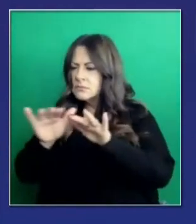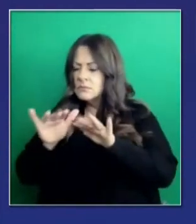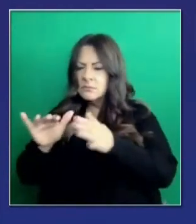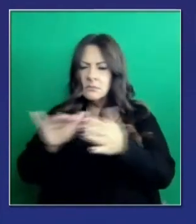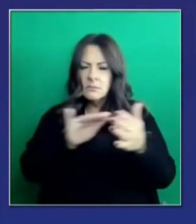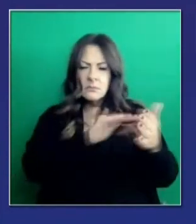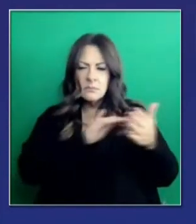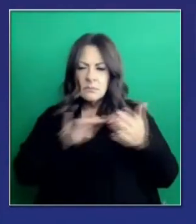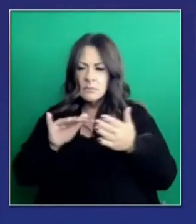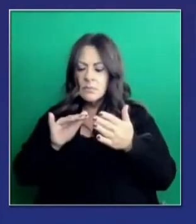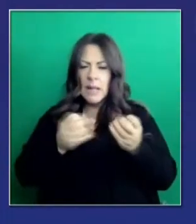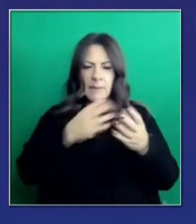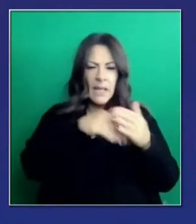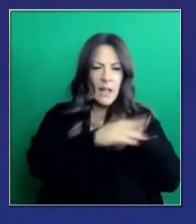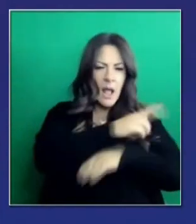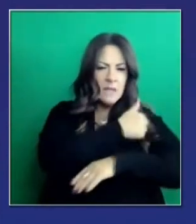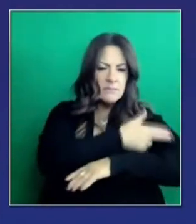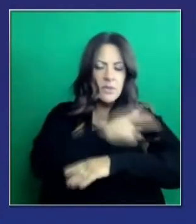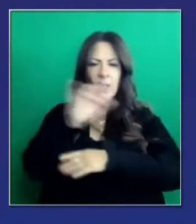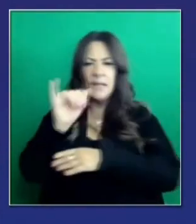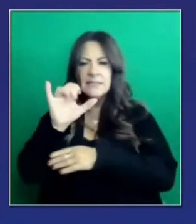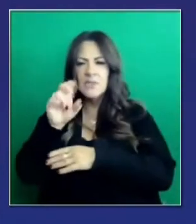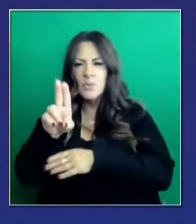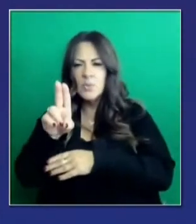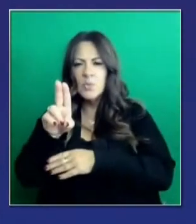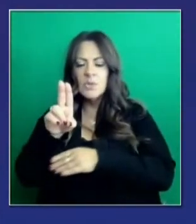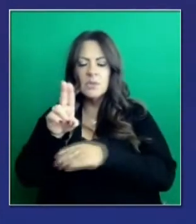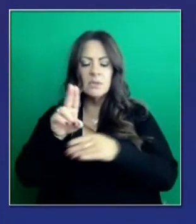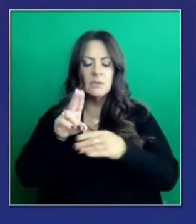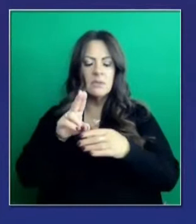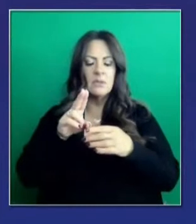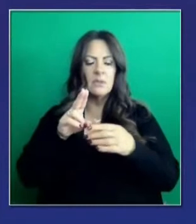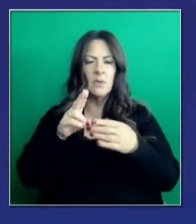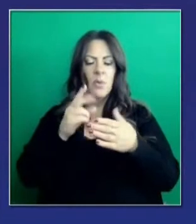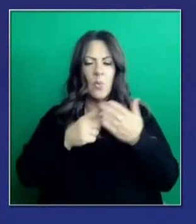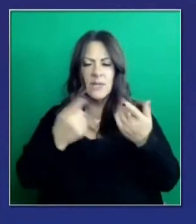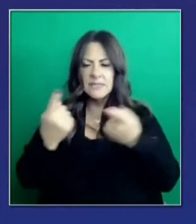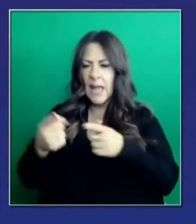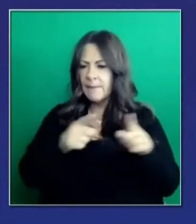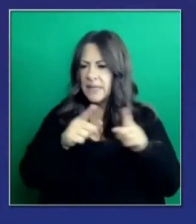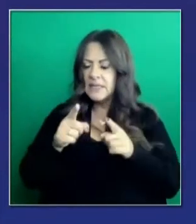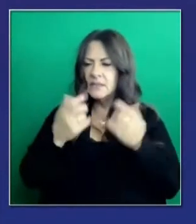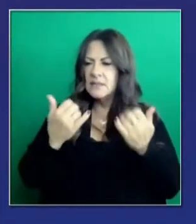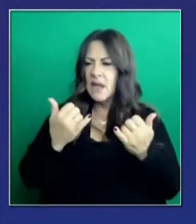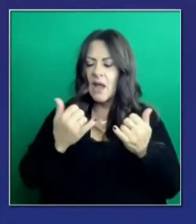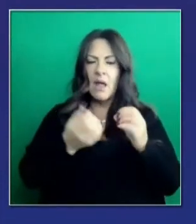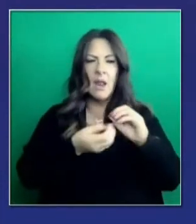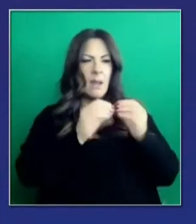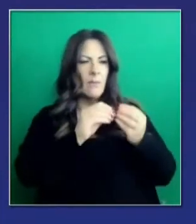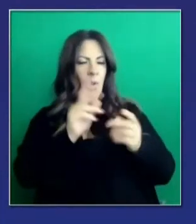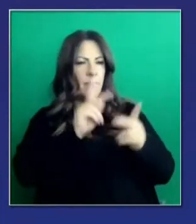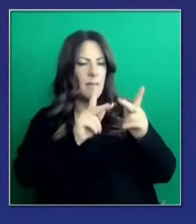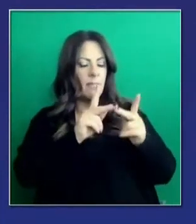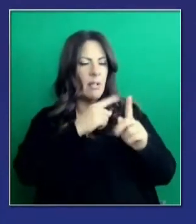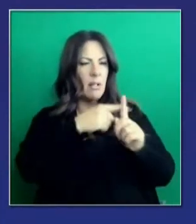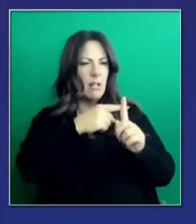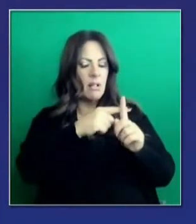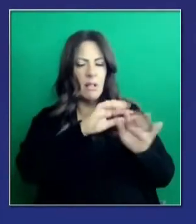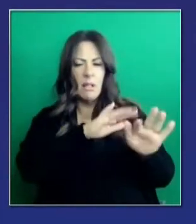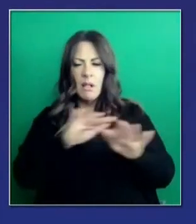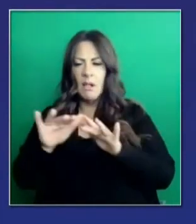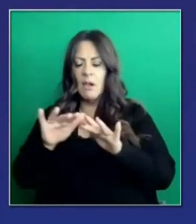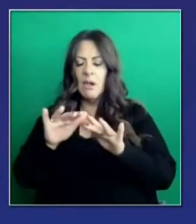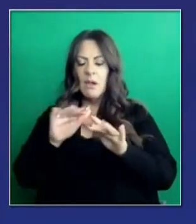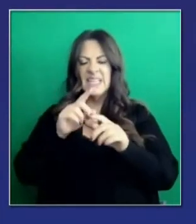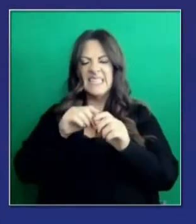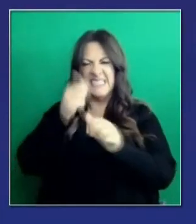hospitalizations, but obviously looking at positivity rates, where we are in terms of the vaccination, where they are effective is, not only by county but by